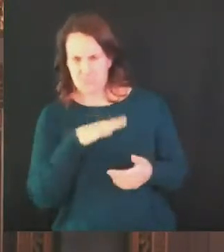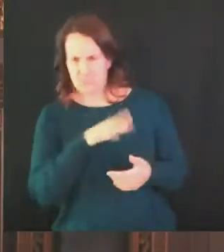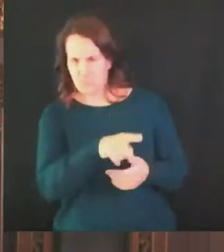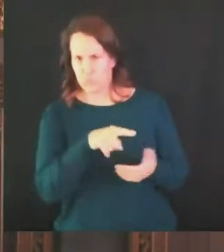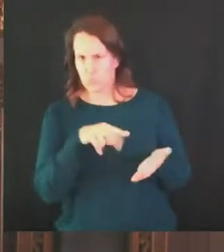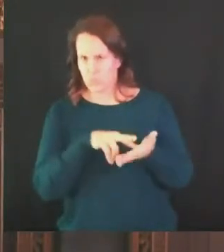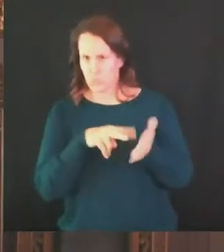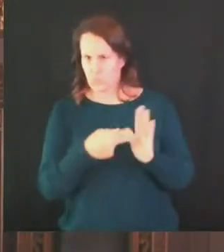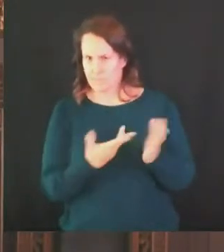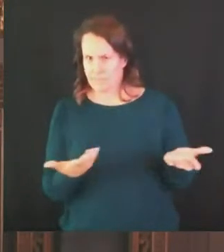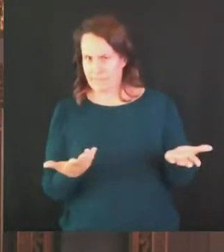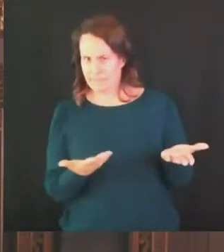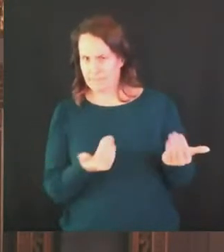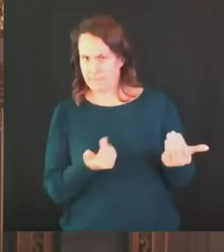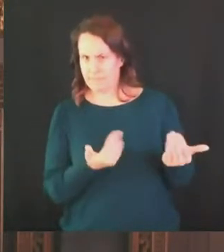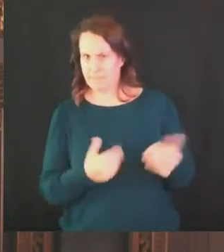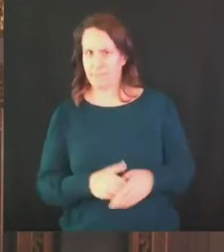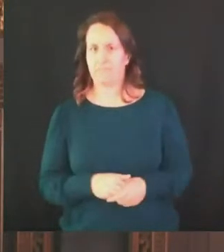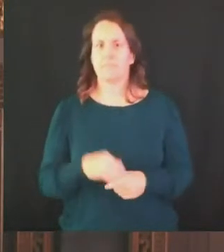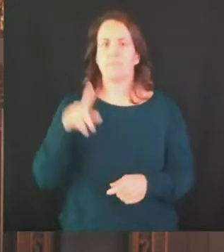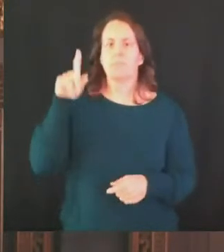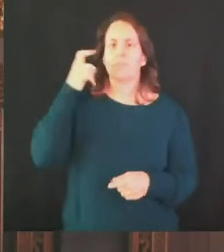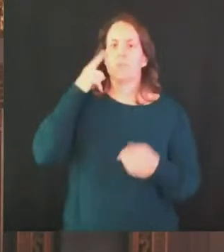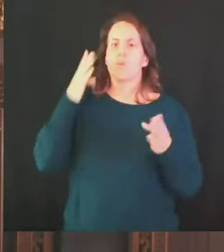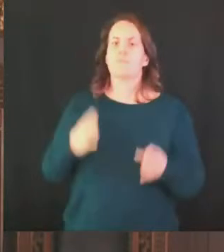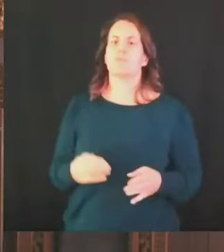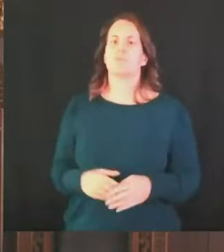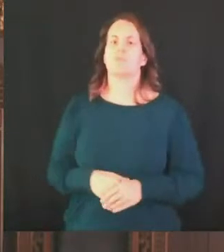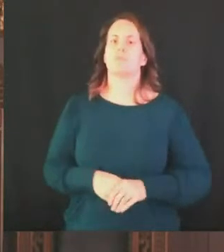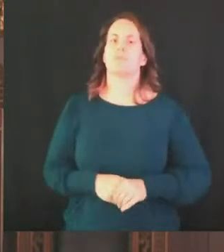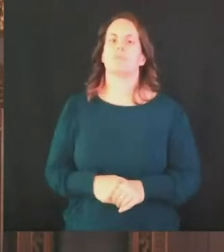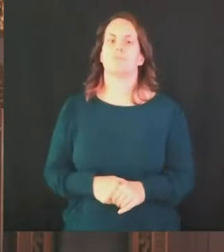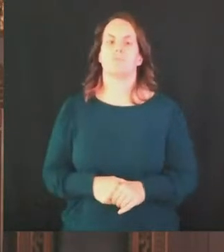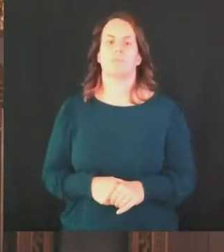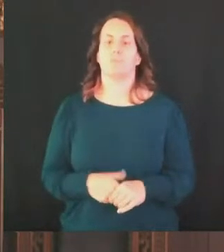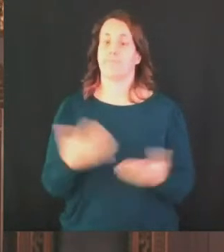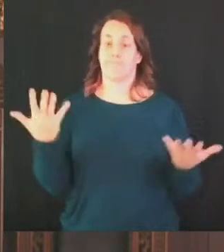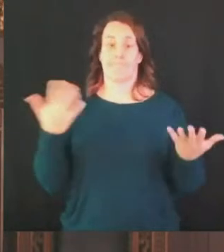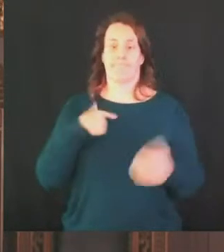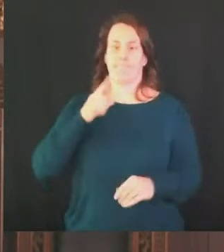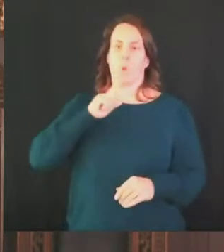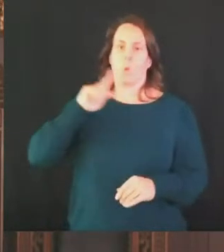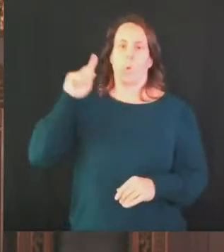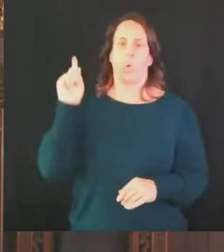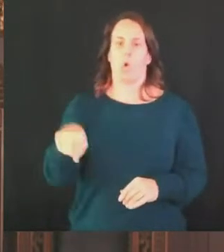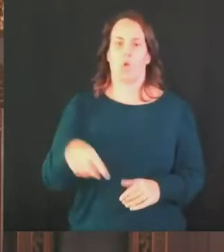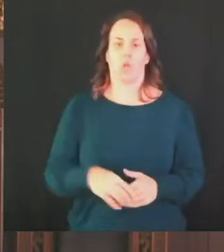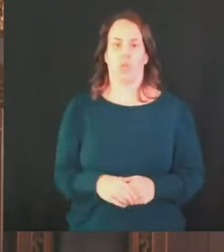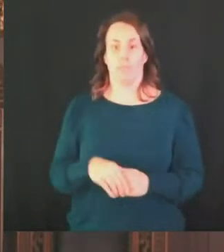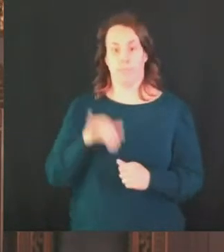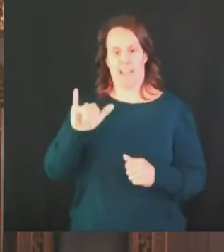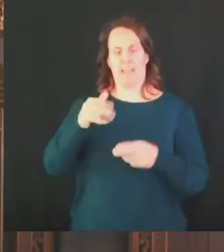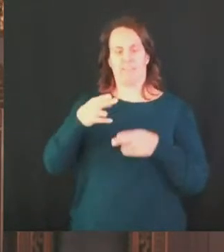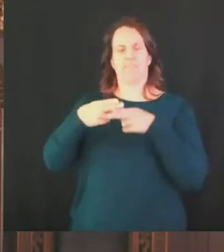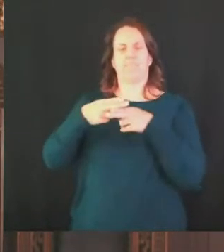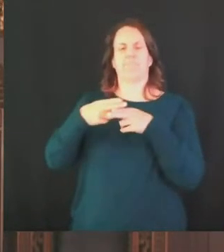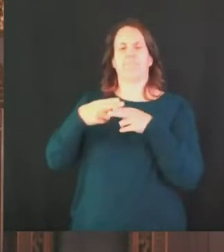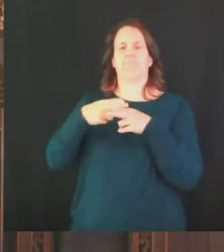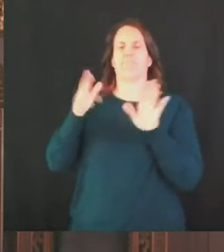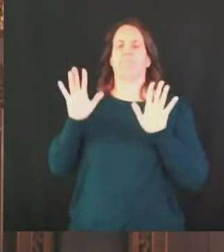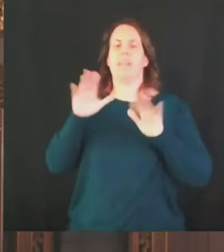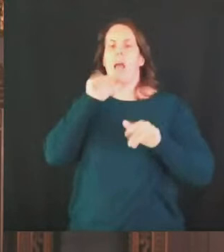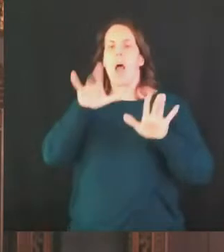long. It's not forever. It's temporary, and it's not closing anything. They still